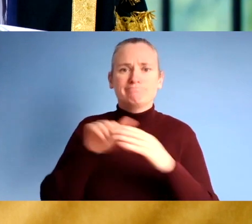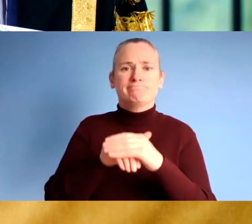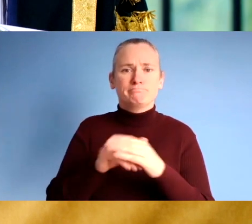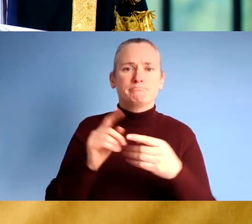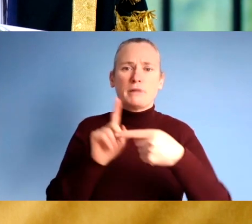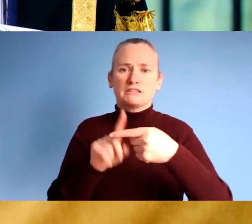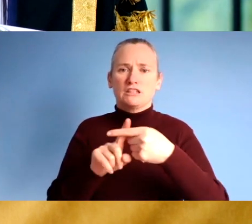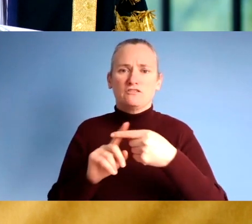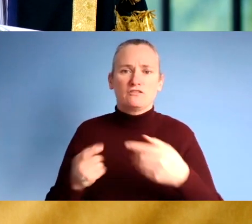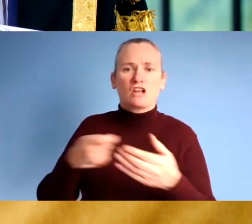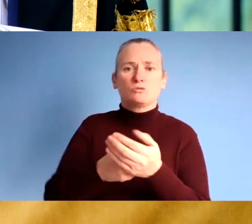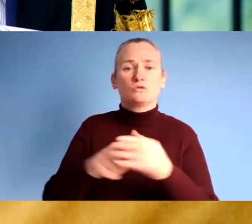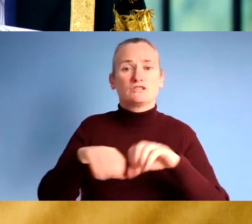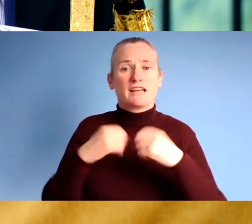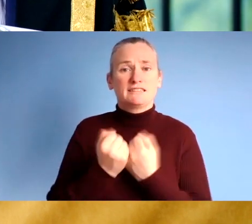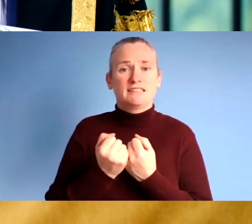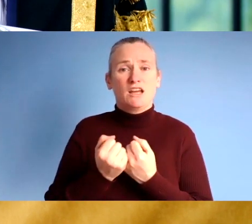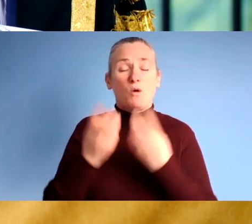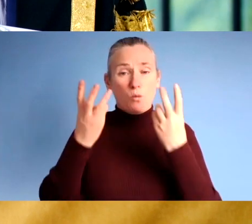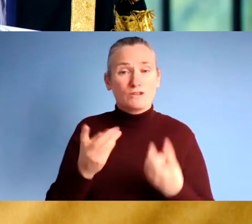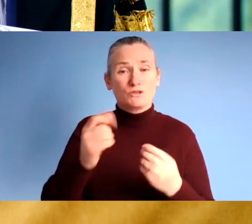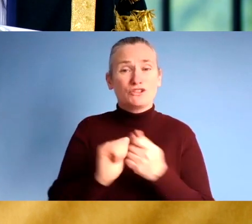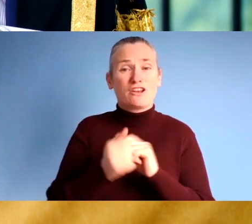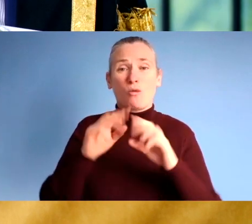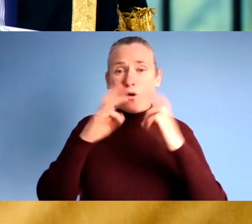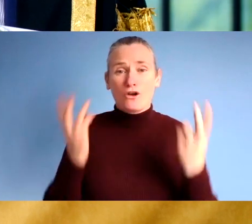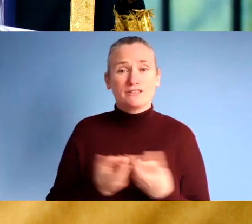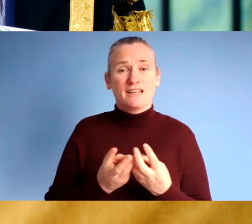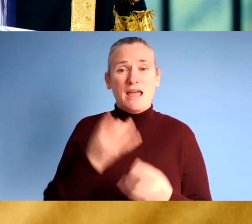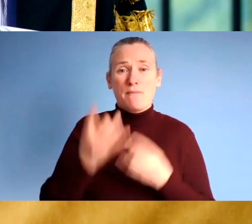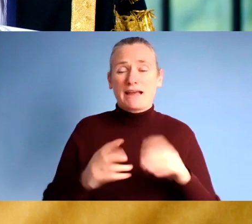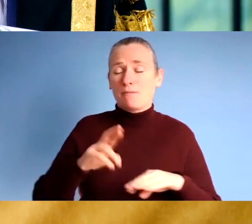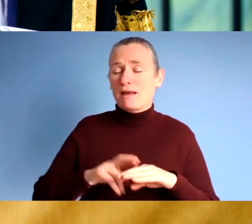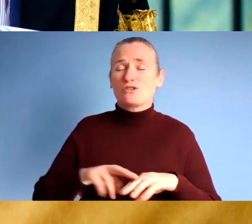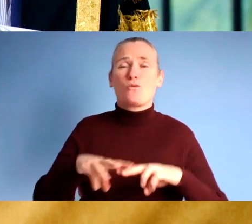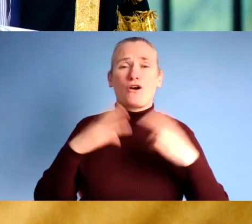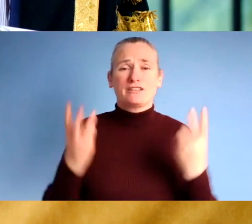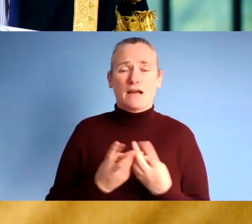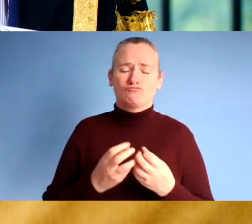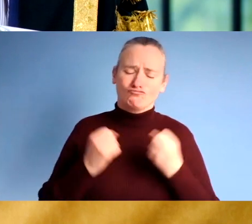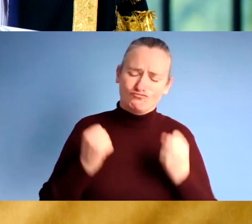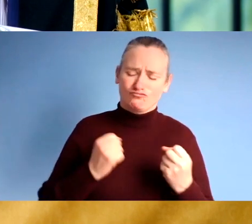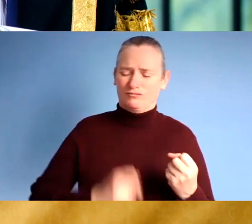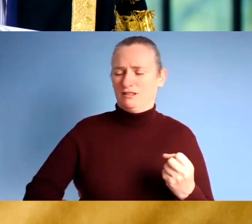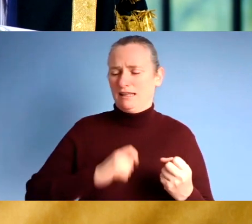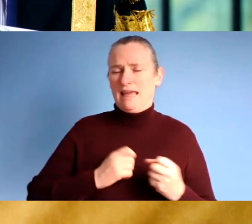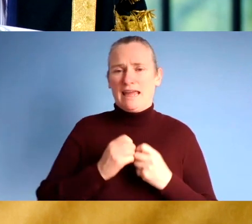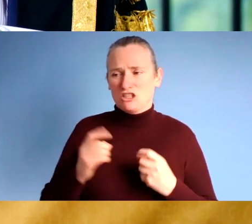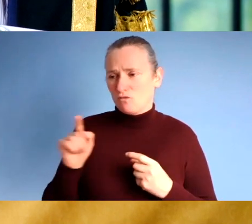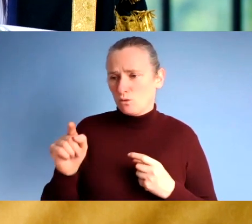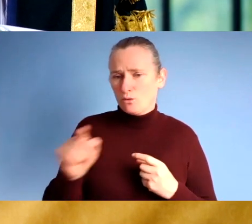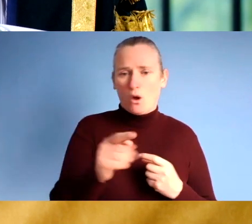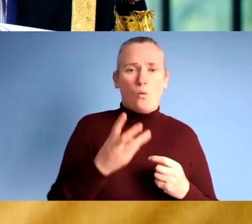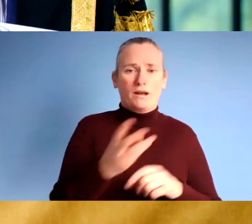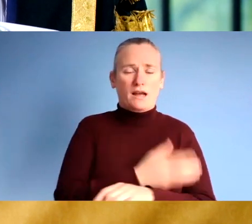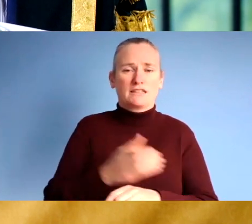to society. We want you to change the world, to make it a better world. I'm absolutely confident that each and every one of you will